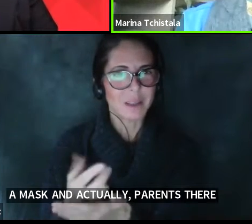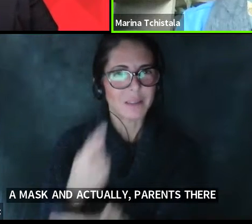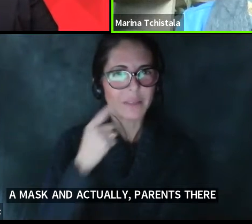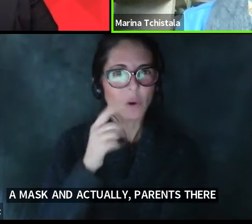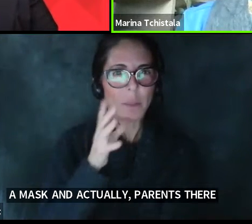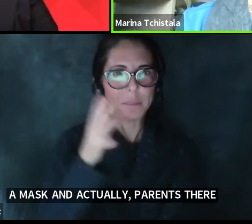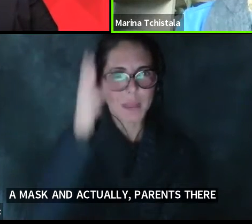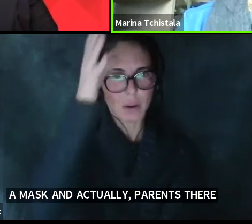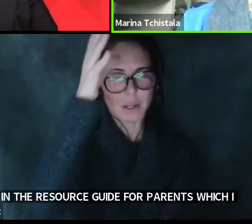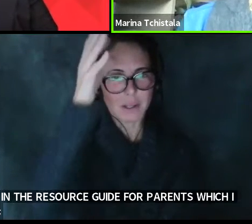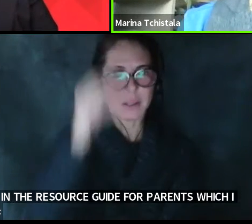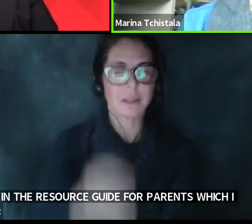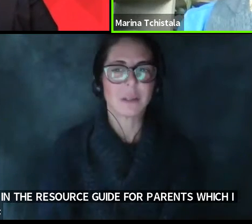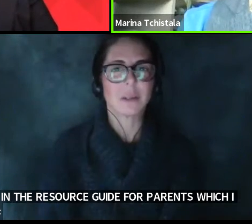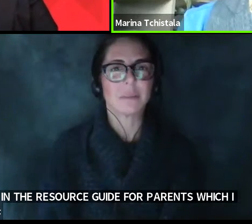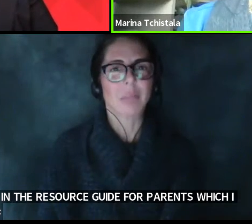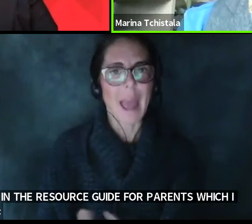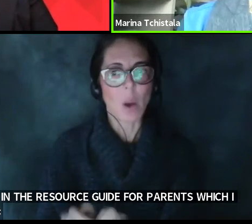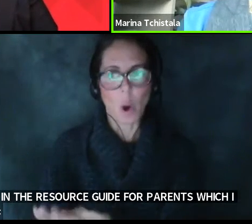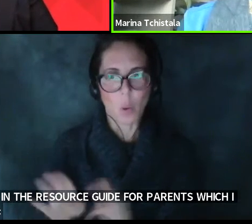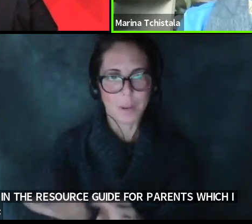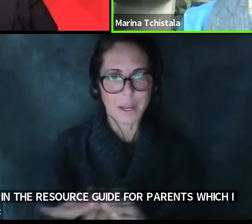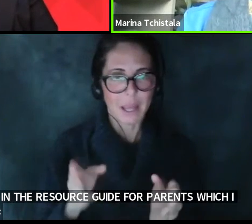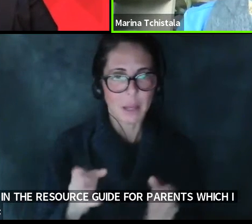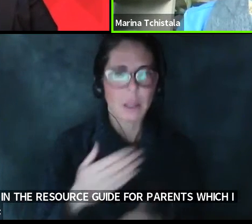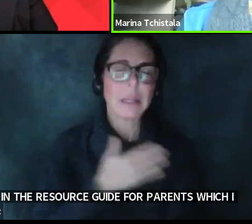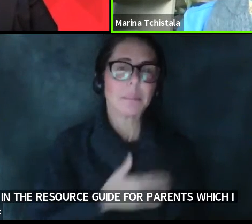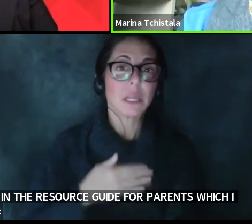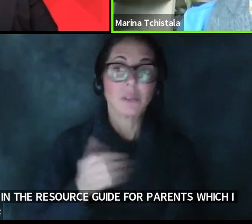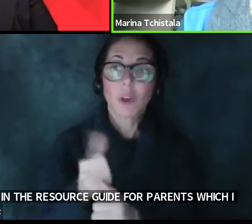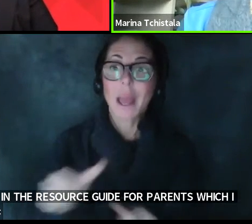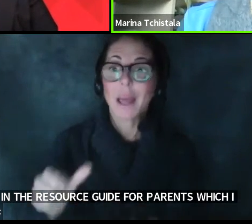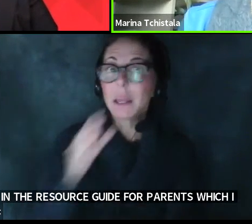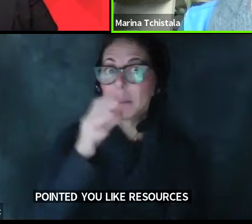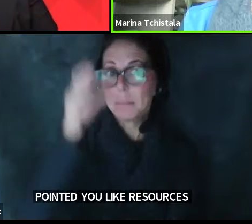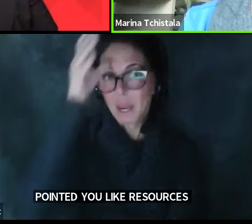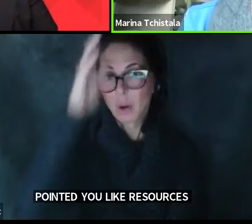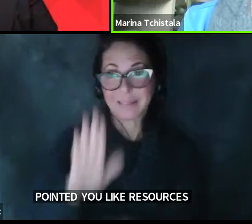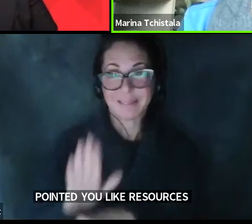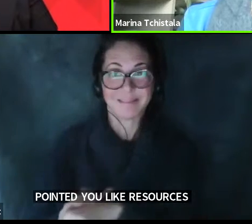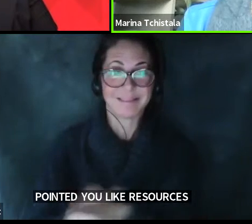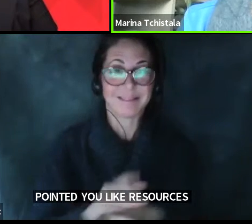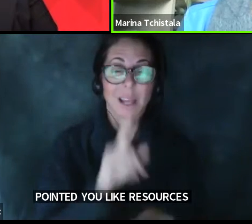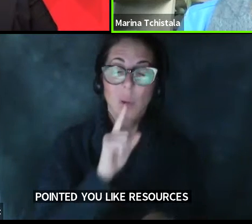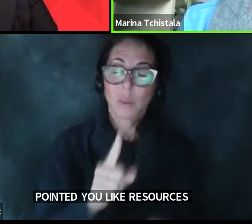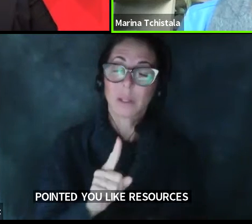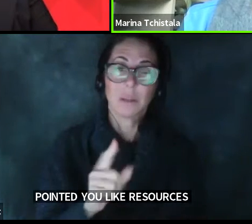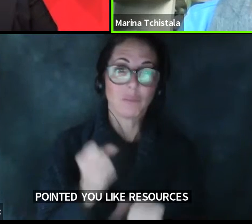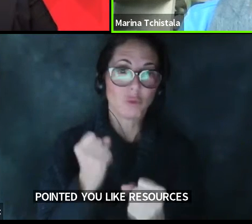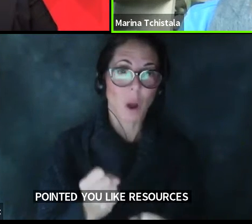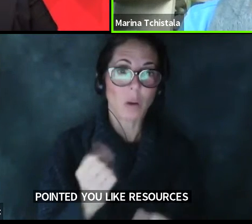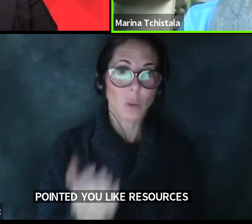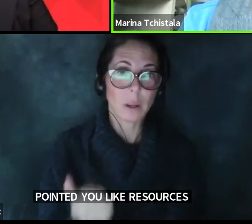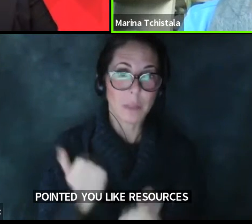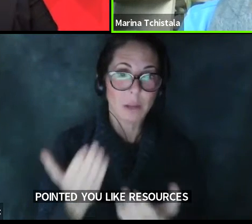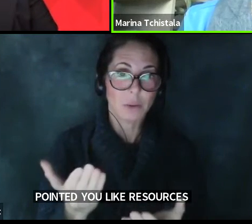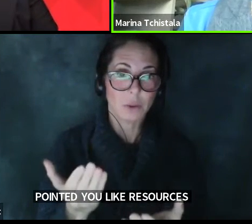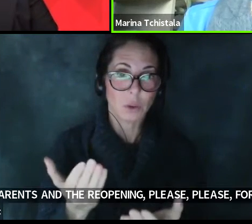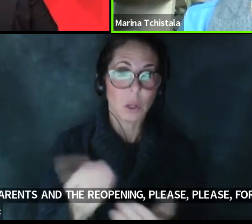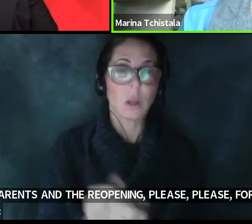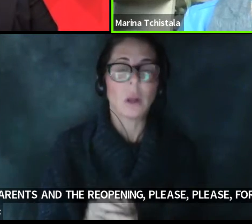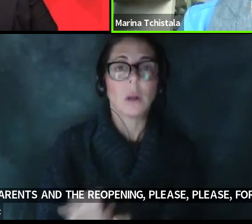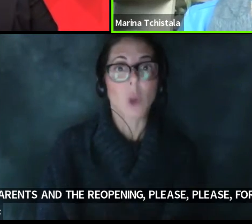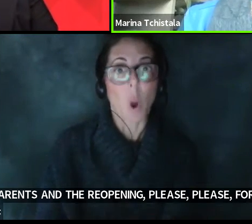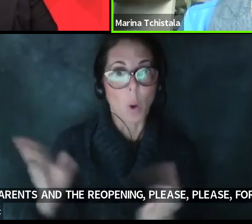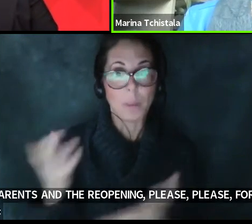the reopening. Please, for all the parents, I really recommend you to go and to look all the